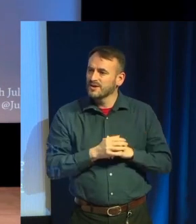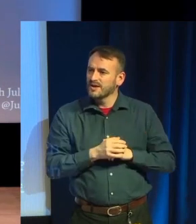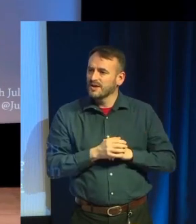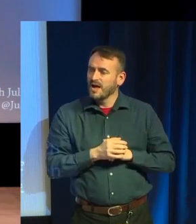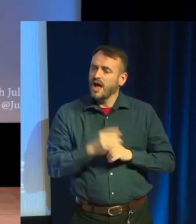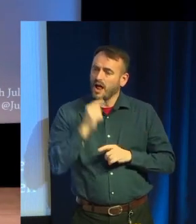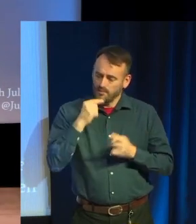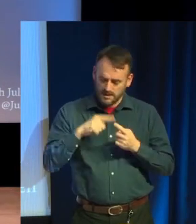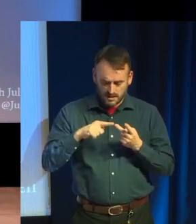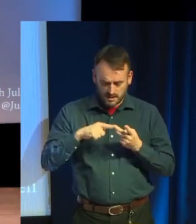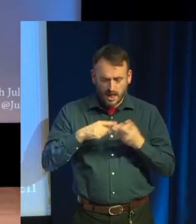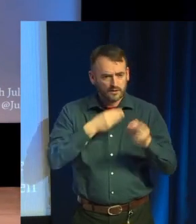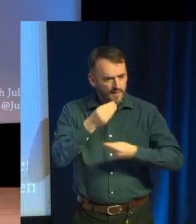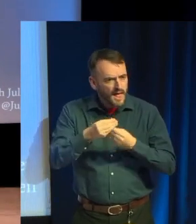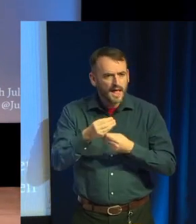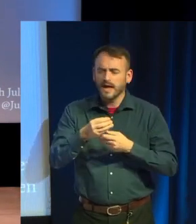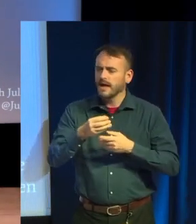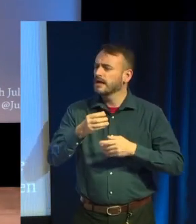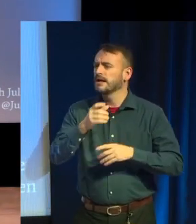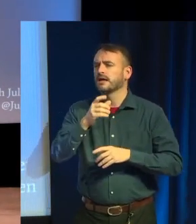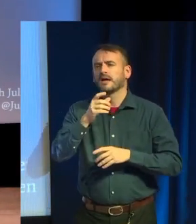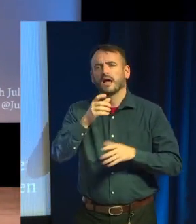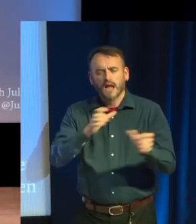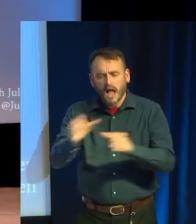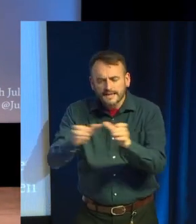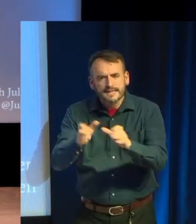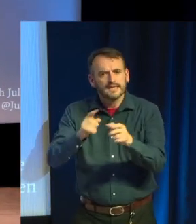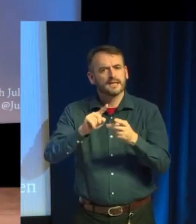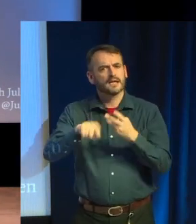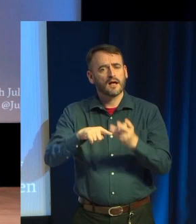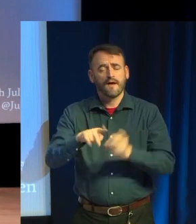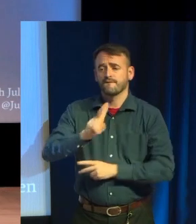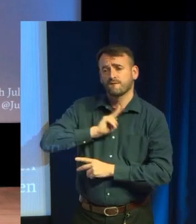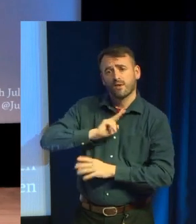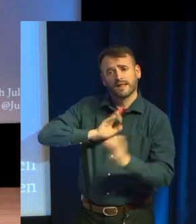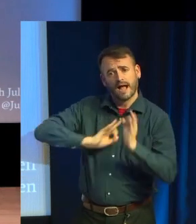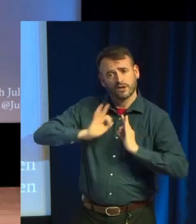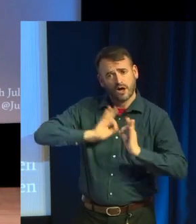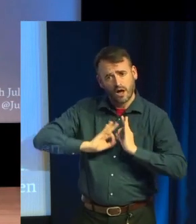casting and working with the voice actors. I'll be doing that